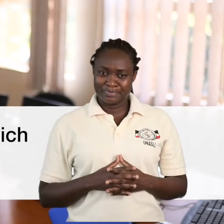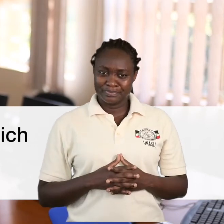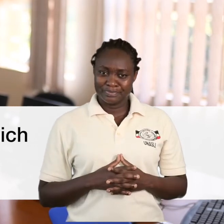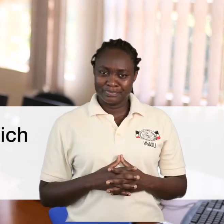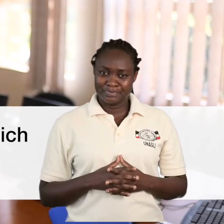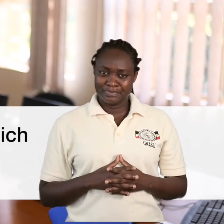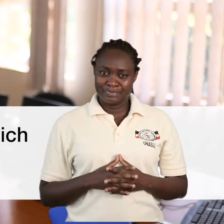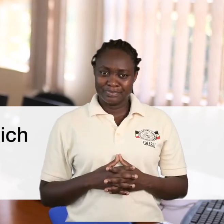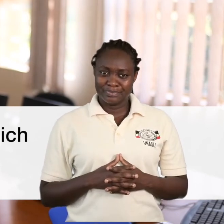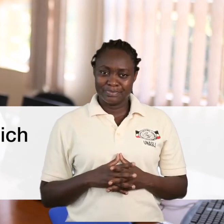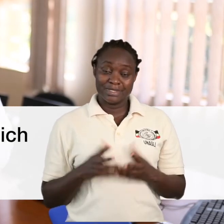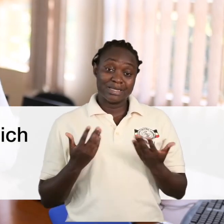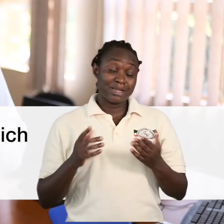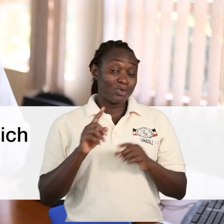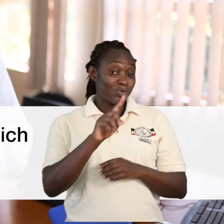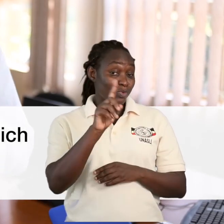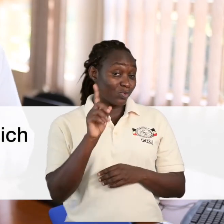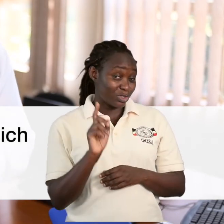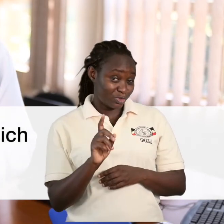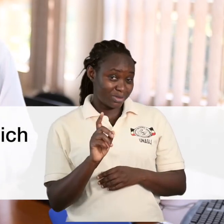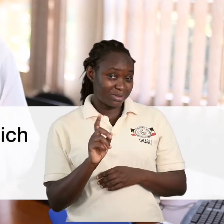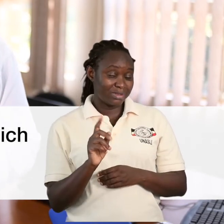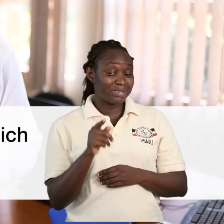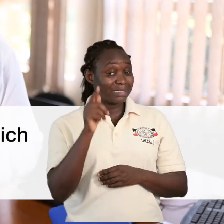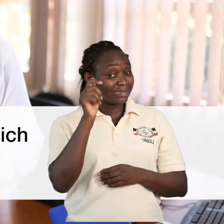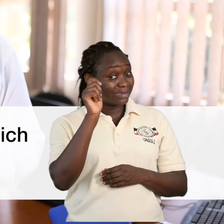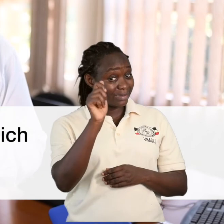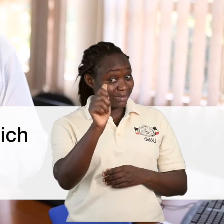In this question, I'm going to task you